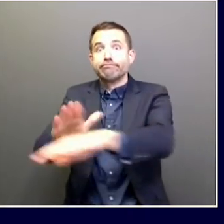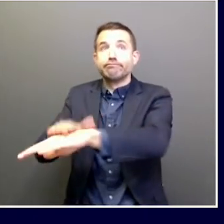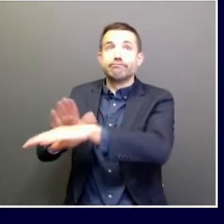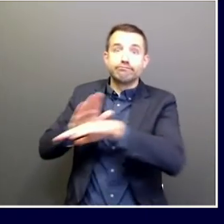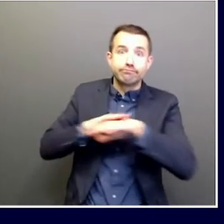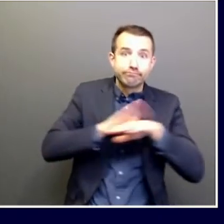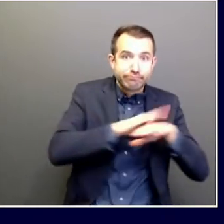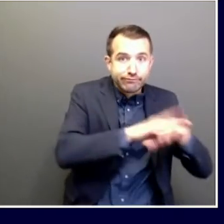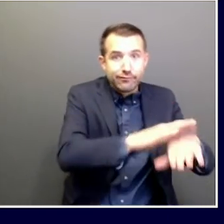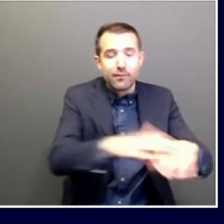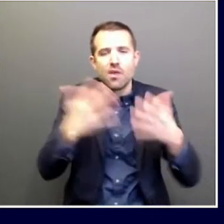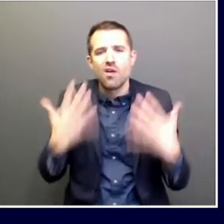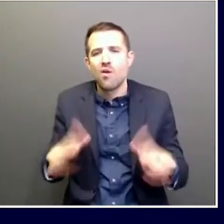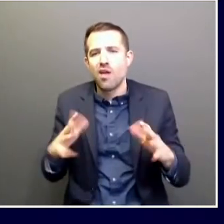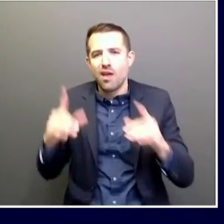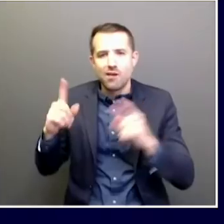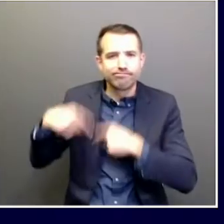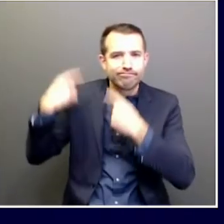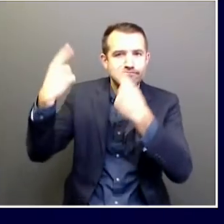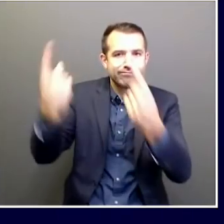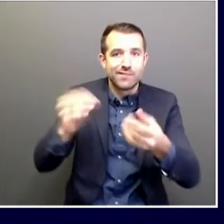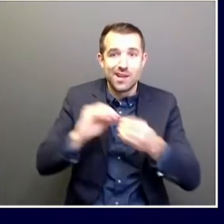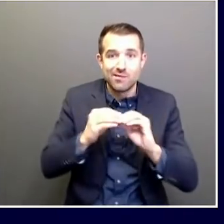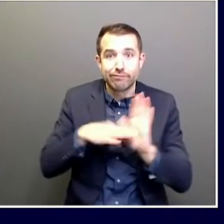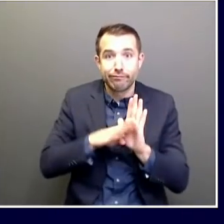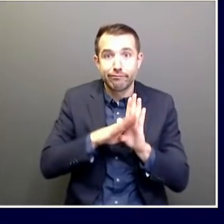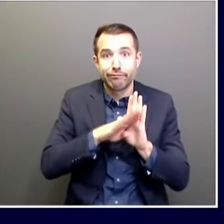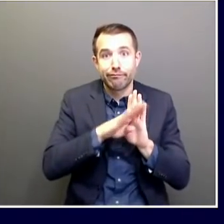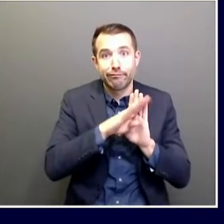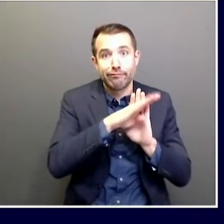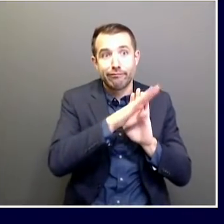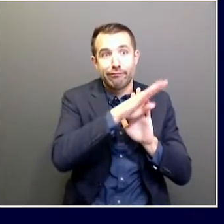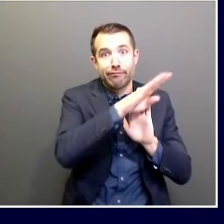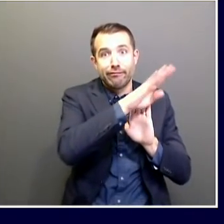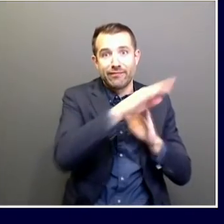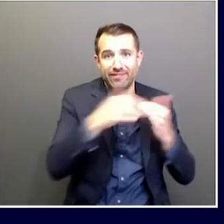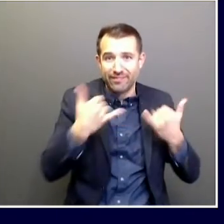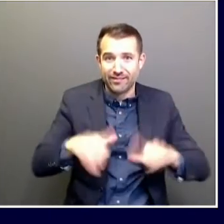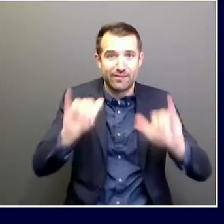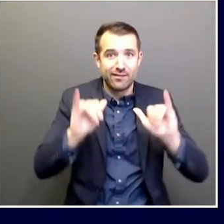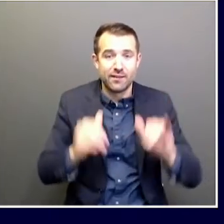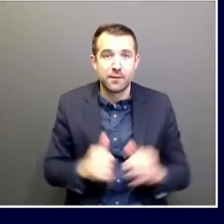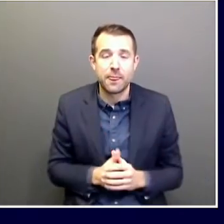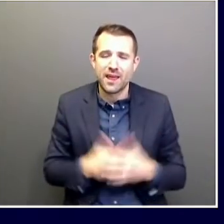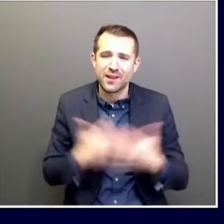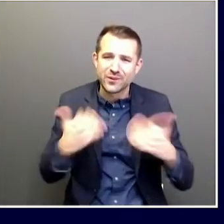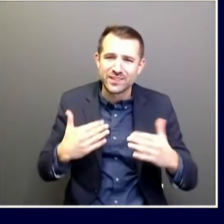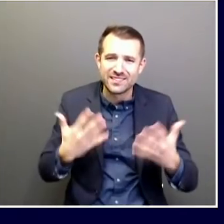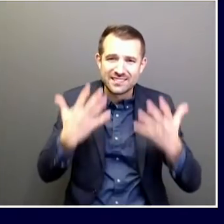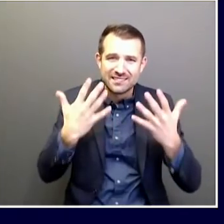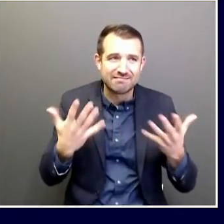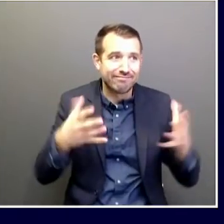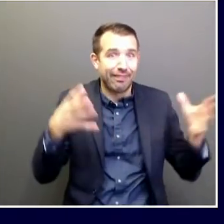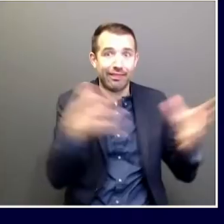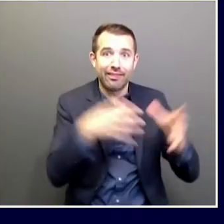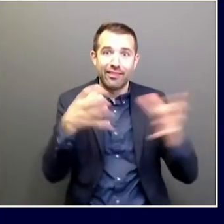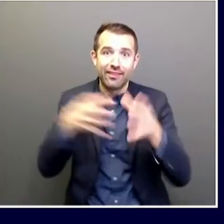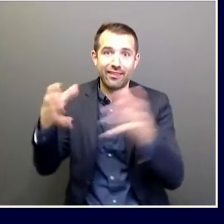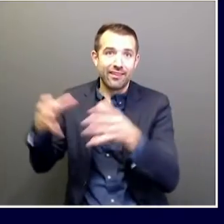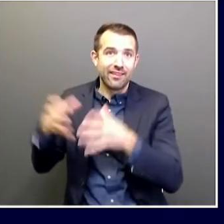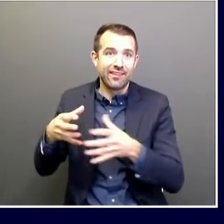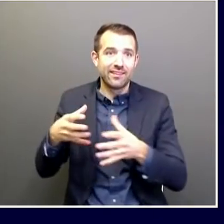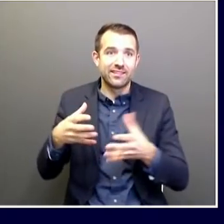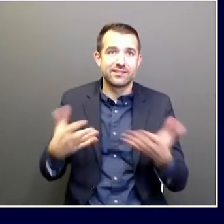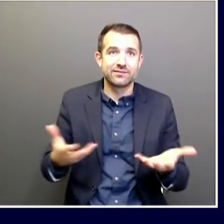here. And so the subsequent weeks following the gatherings that we're seeing, next week and subsequent weeks,